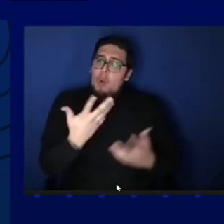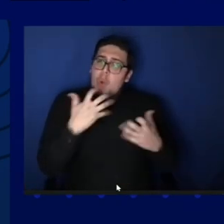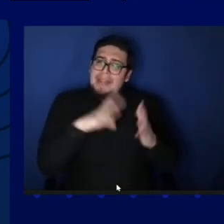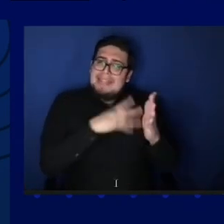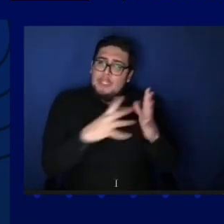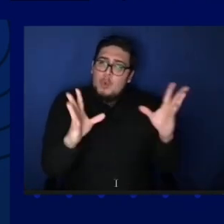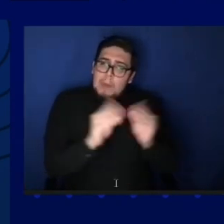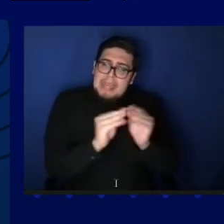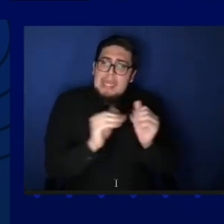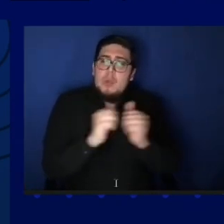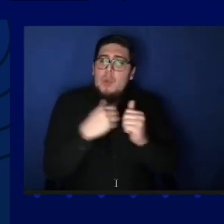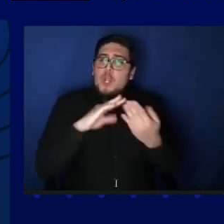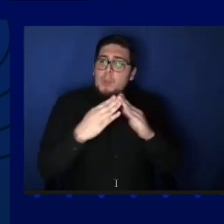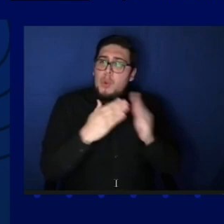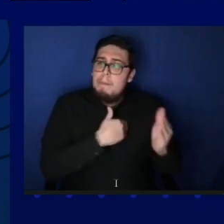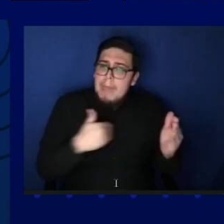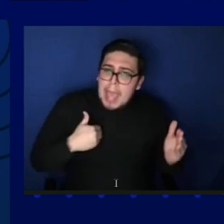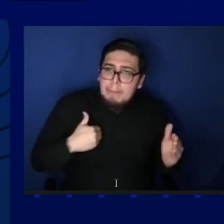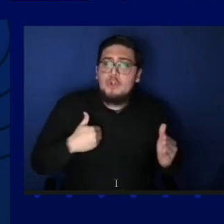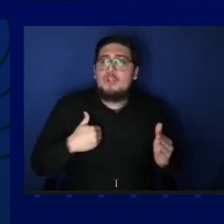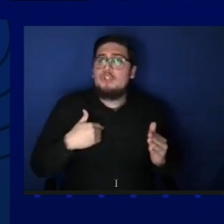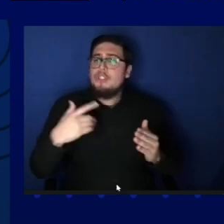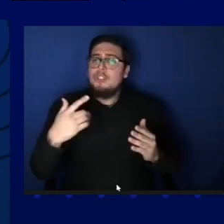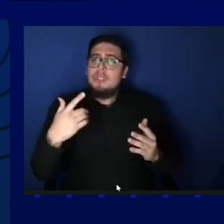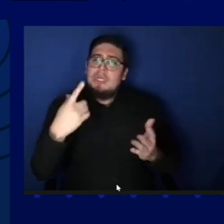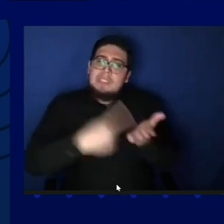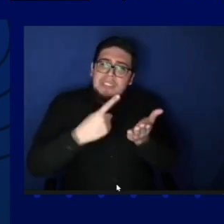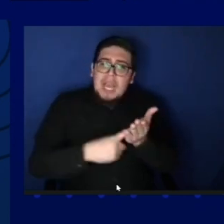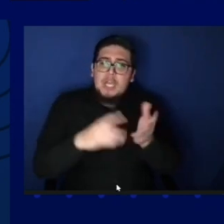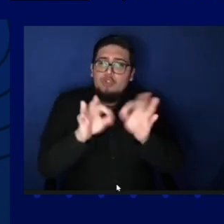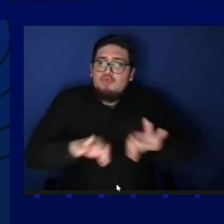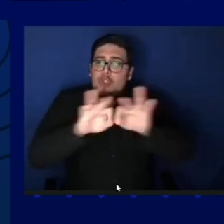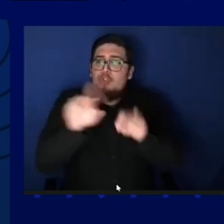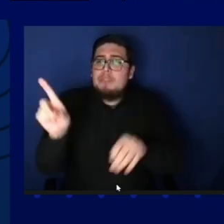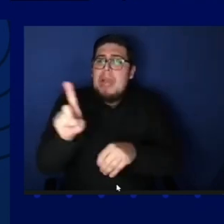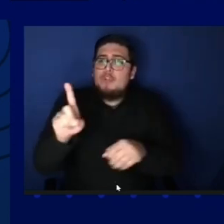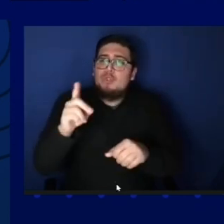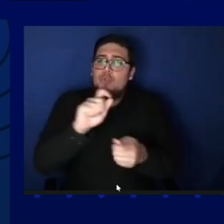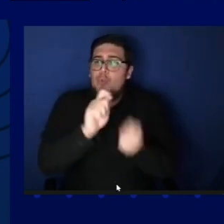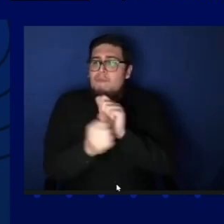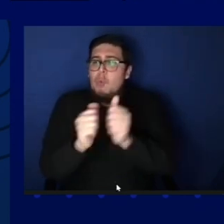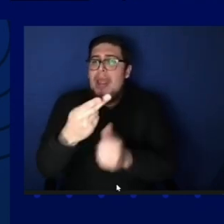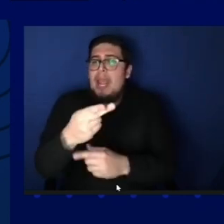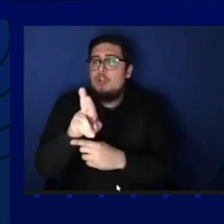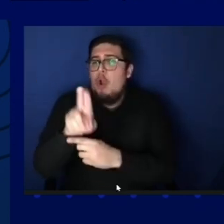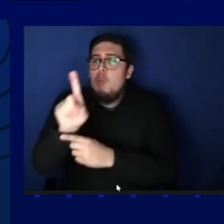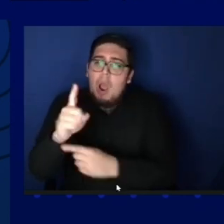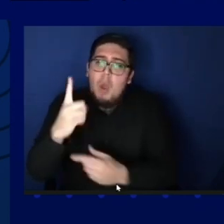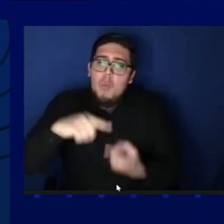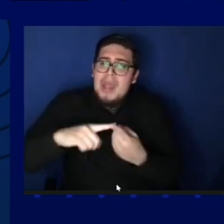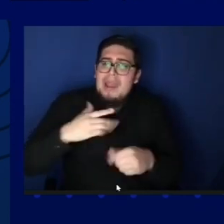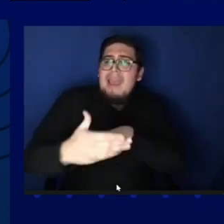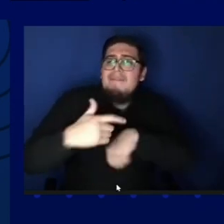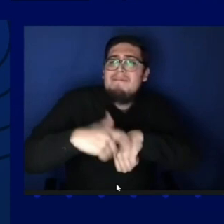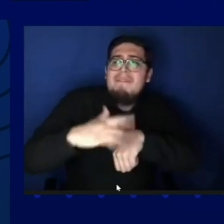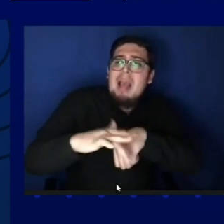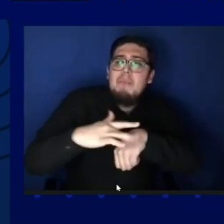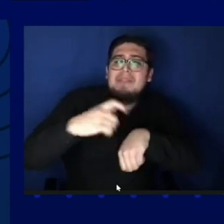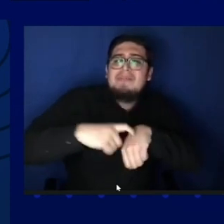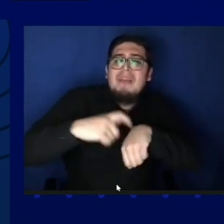meeting. When is the next available time the congressman can meet with us in person?